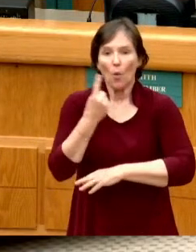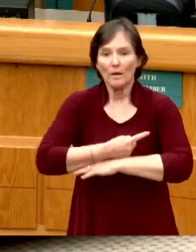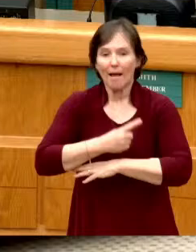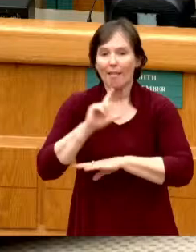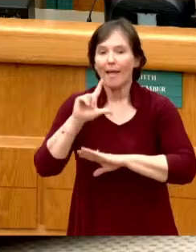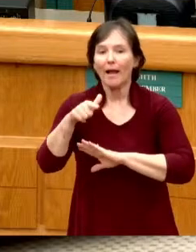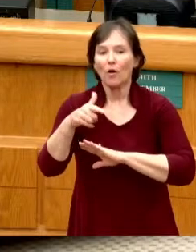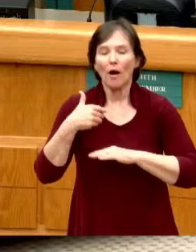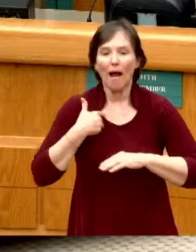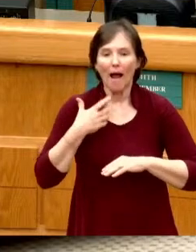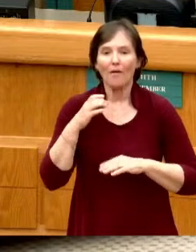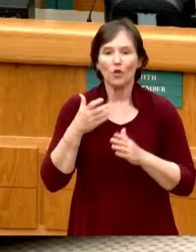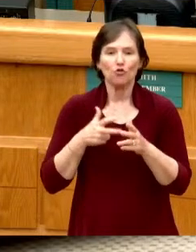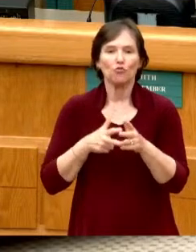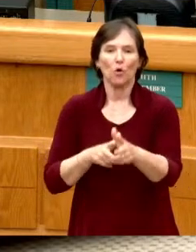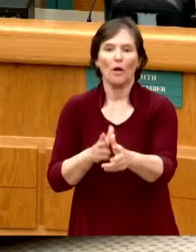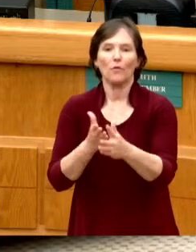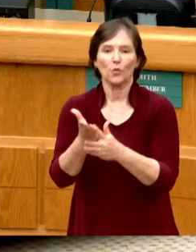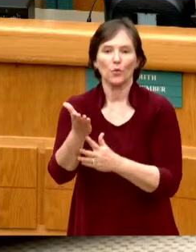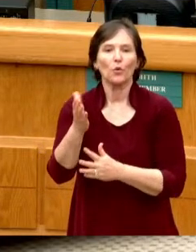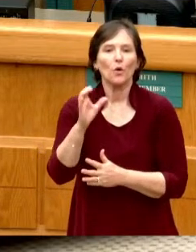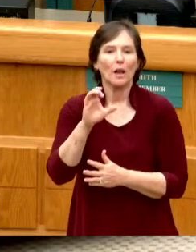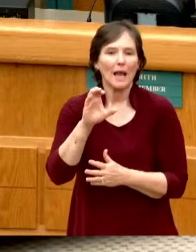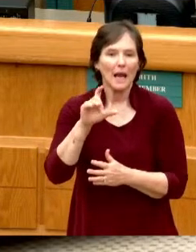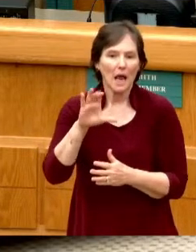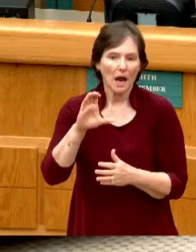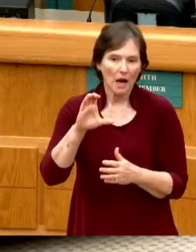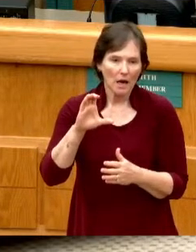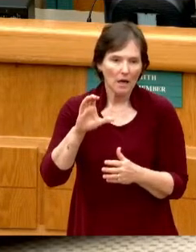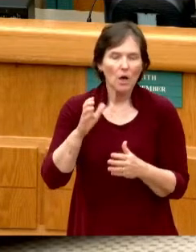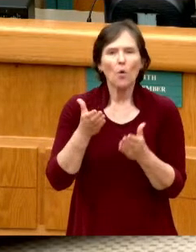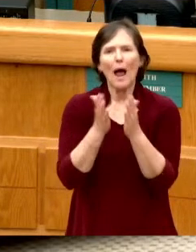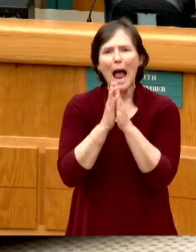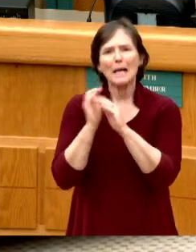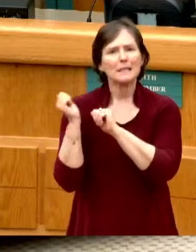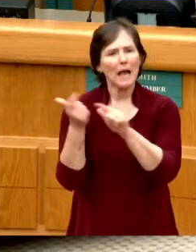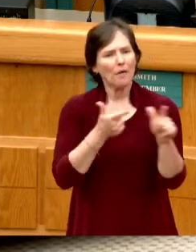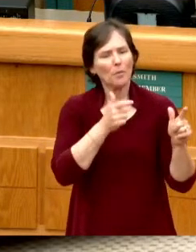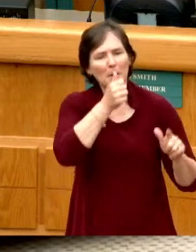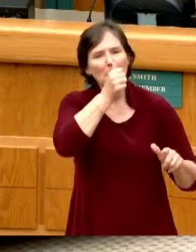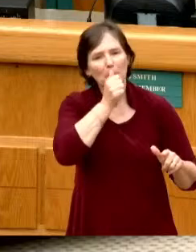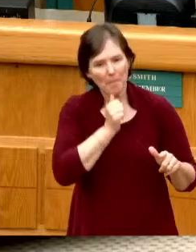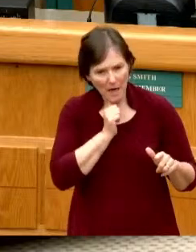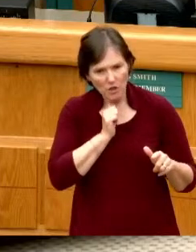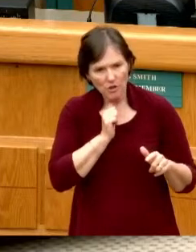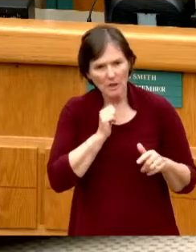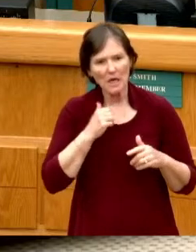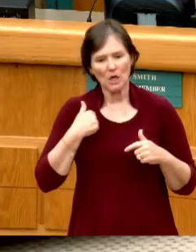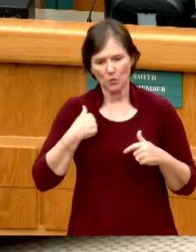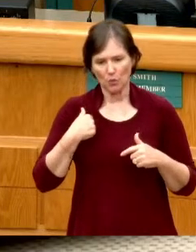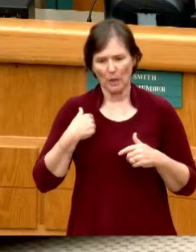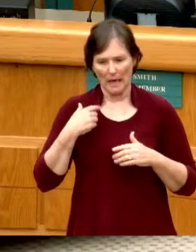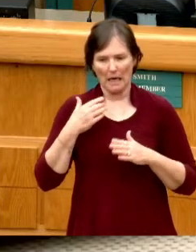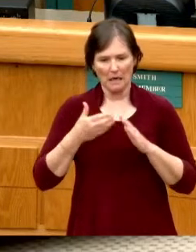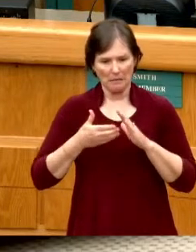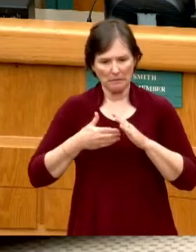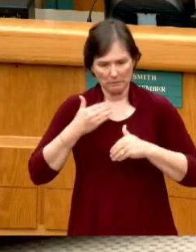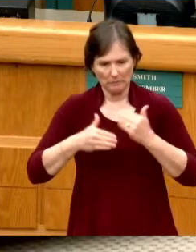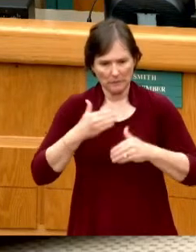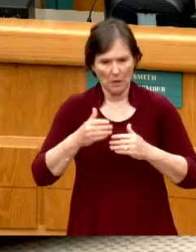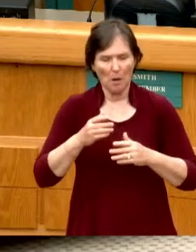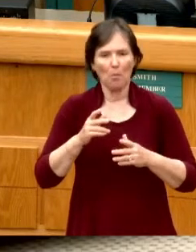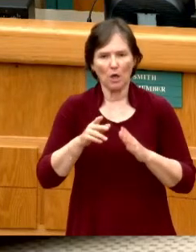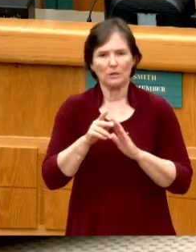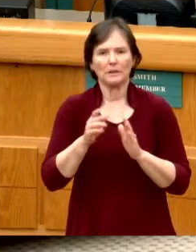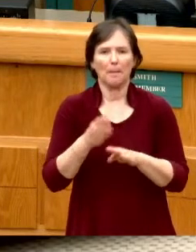we will work to refine our processes. We are following the state's request to vaccinate with a sense of urgency,